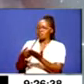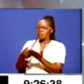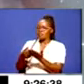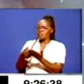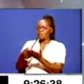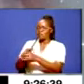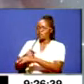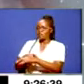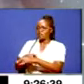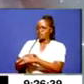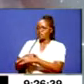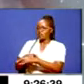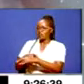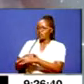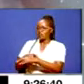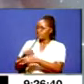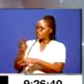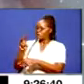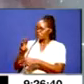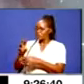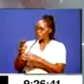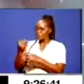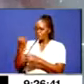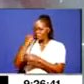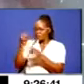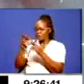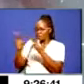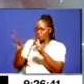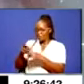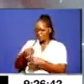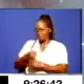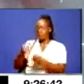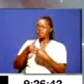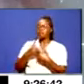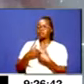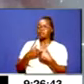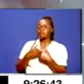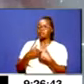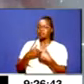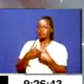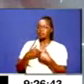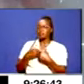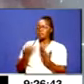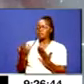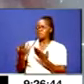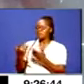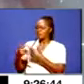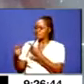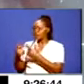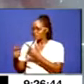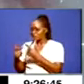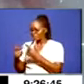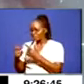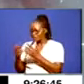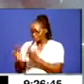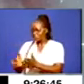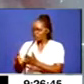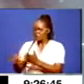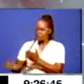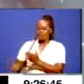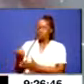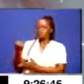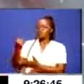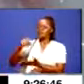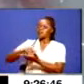go to the ward, you have all this confidence because you have killed the mannequin and resurrected it and killed it again. And